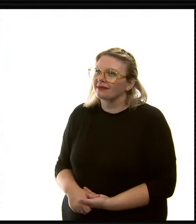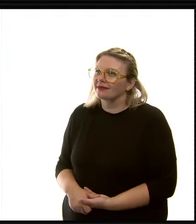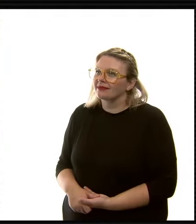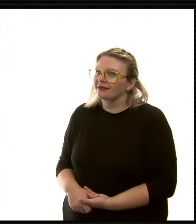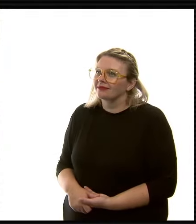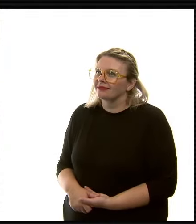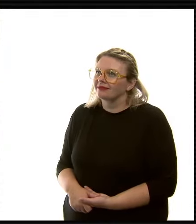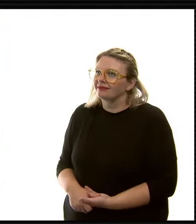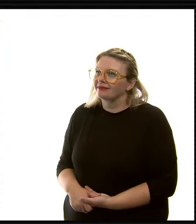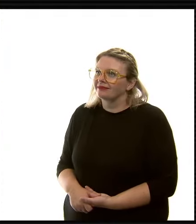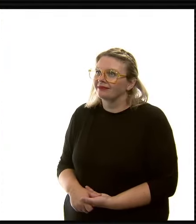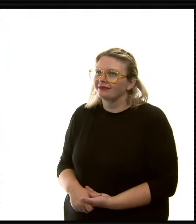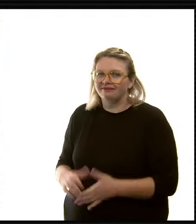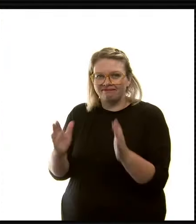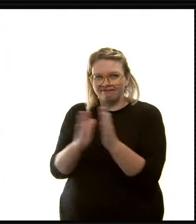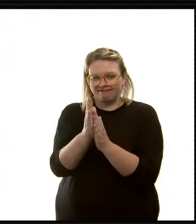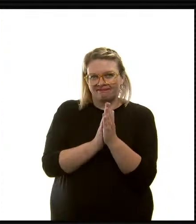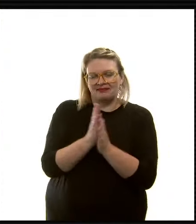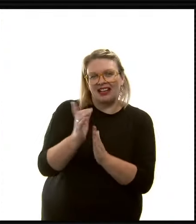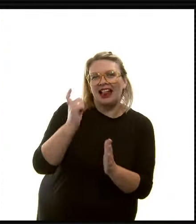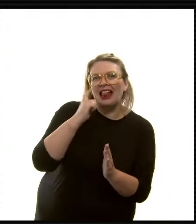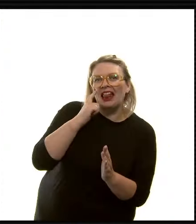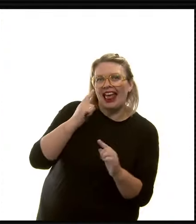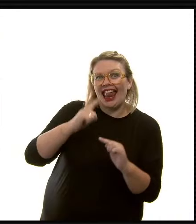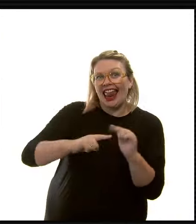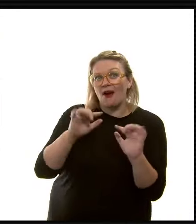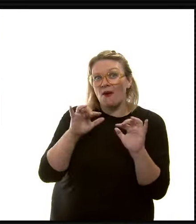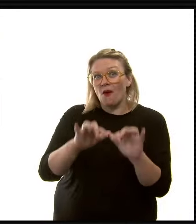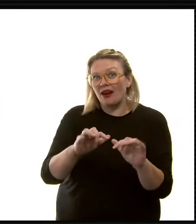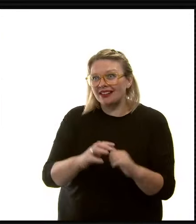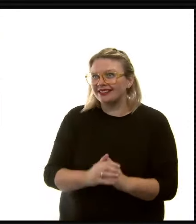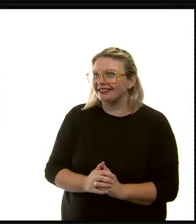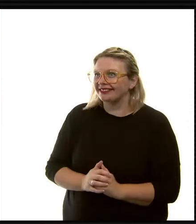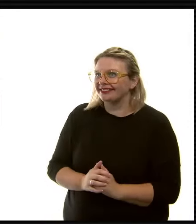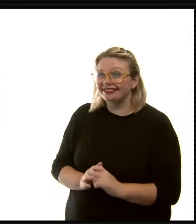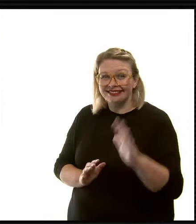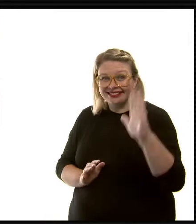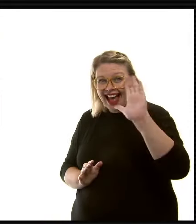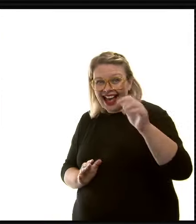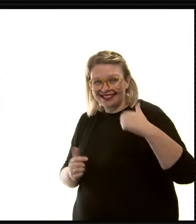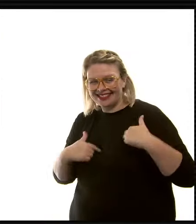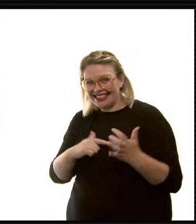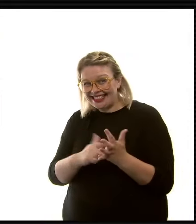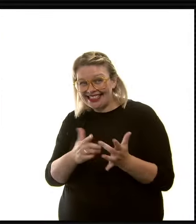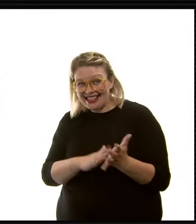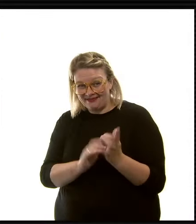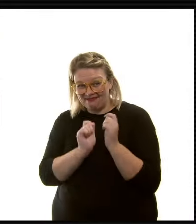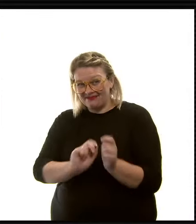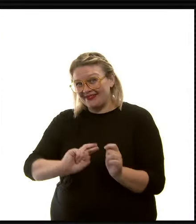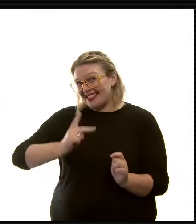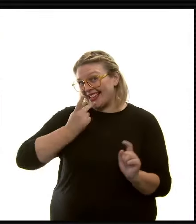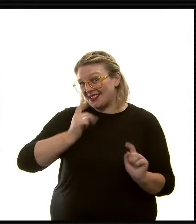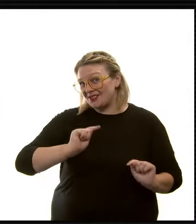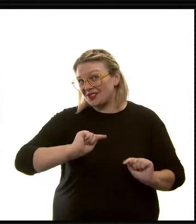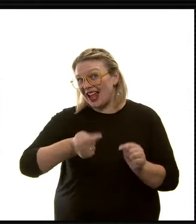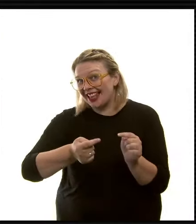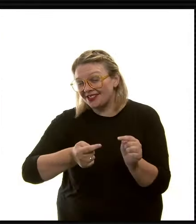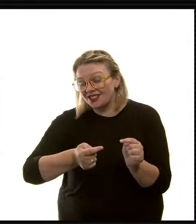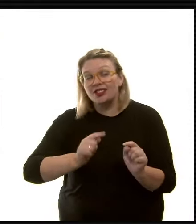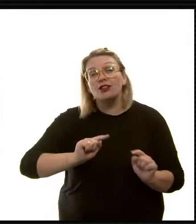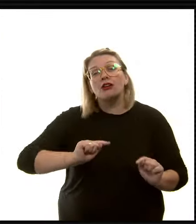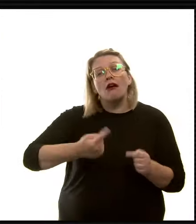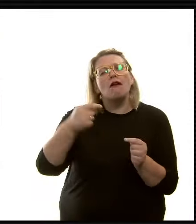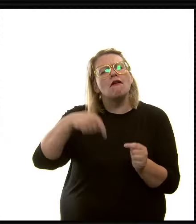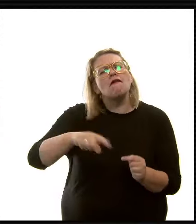Okay, let's go LegoCon. Hi everyone, I'm Tim. Welcome to the second challenge. So for this one, we're going to try